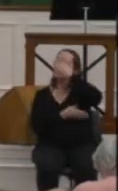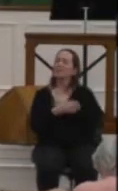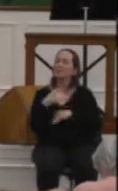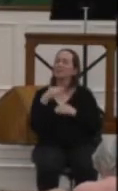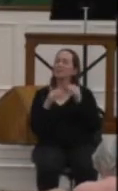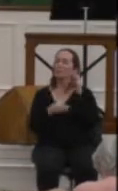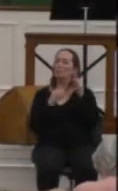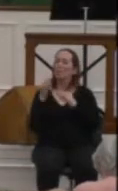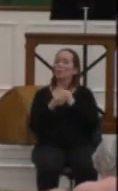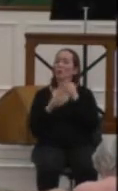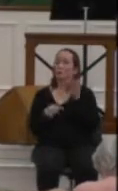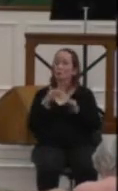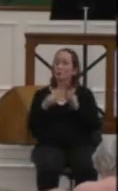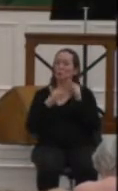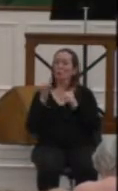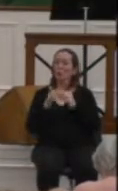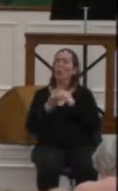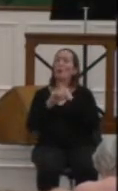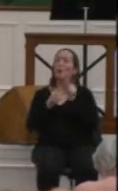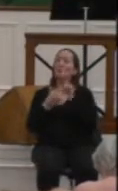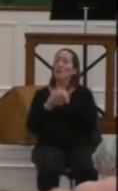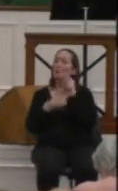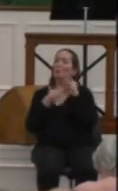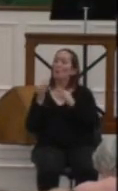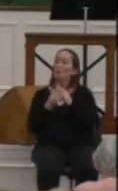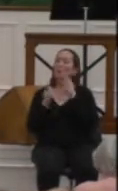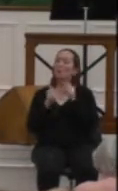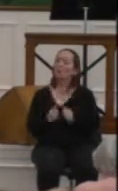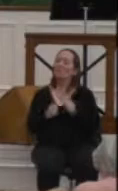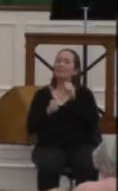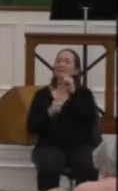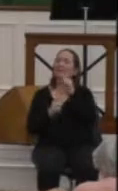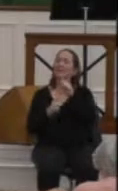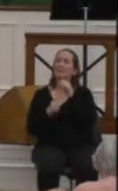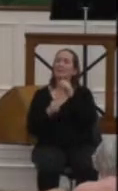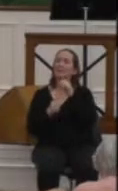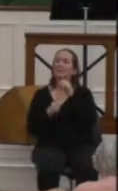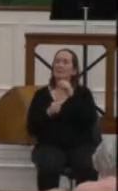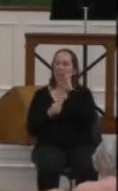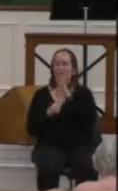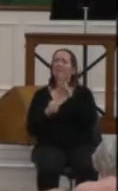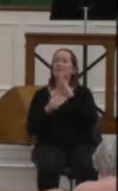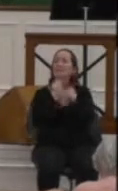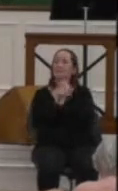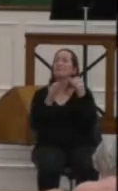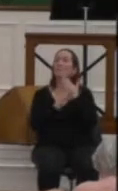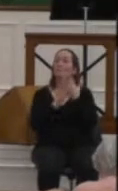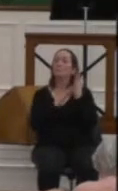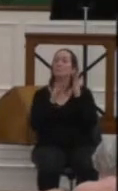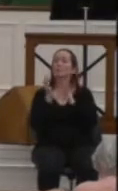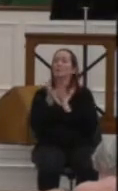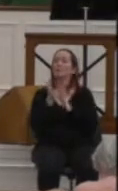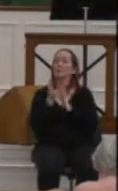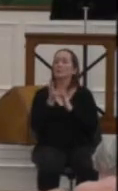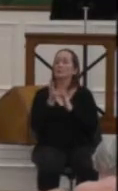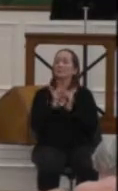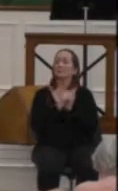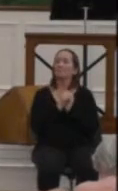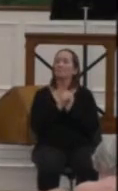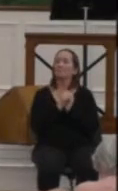world, but that the world might be saved through Him. He who believes is not judged, and he who does not believe has